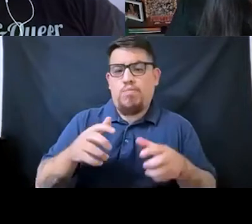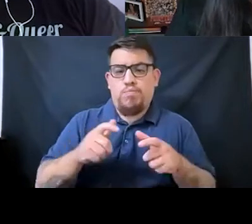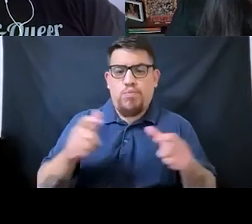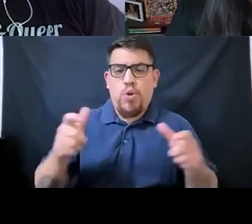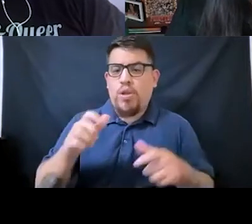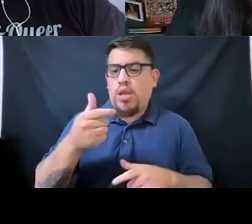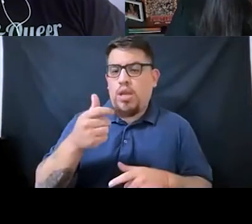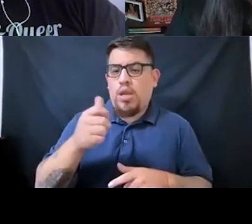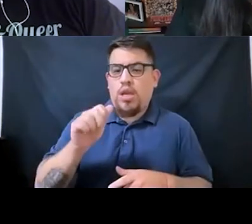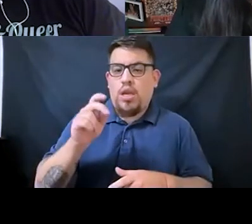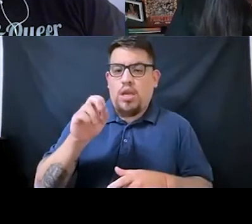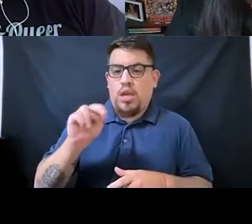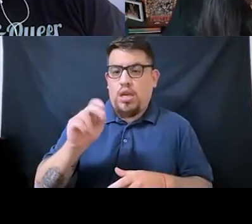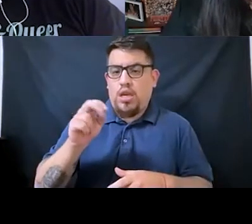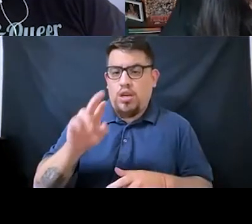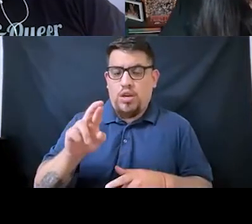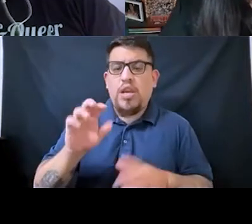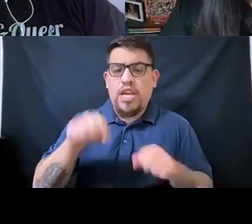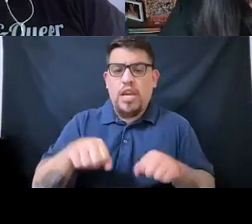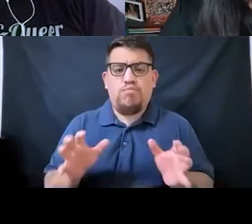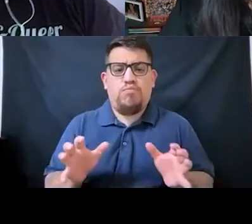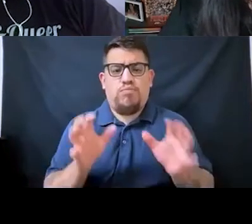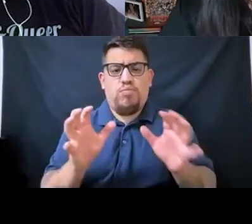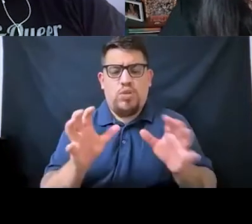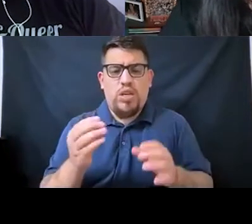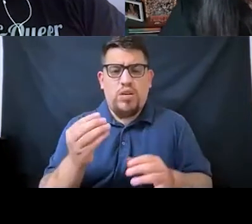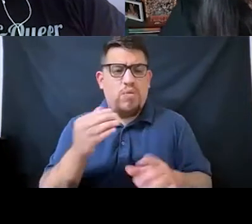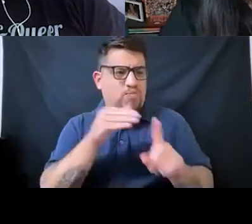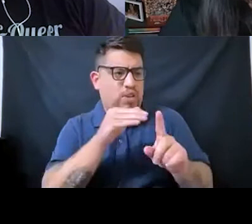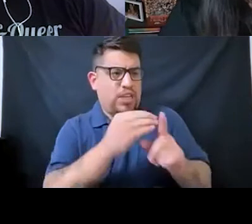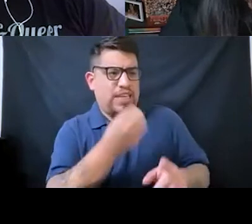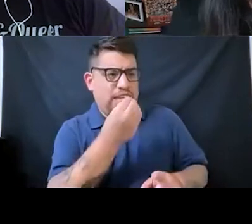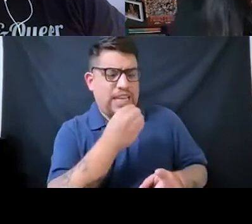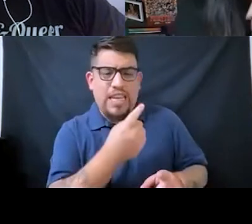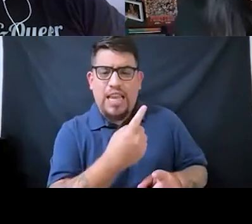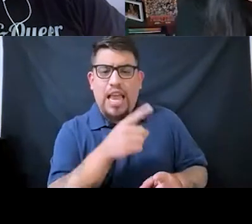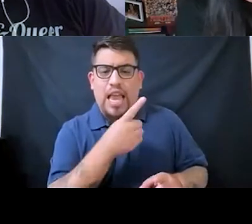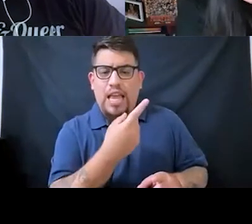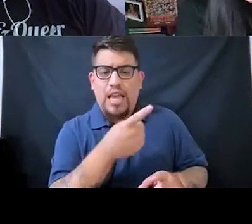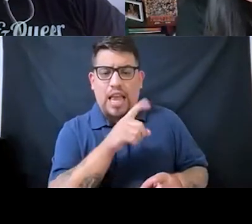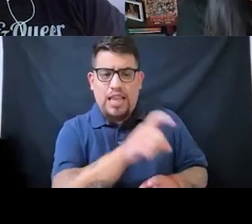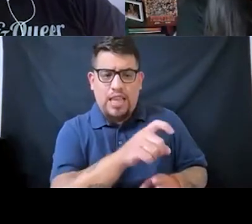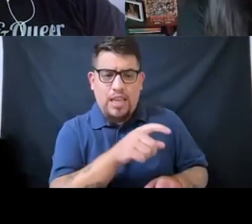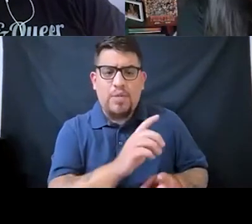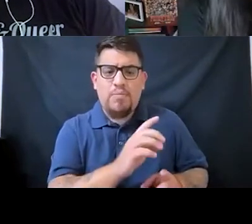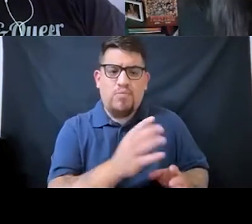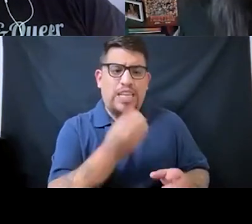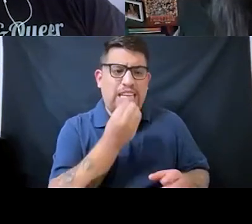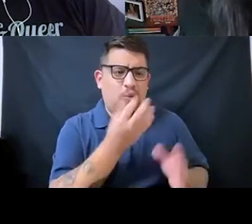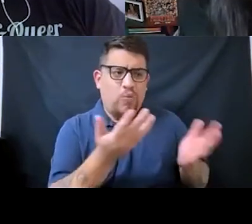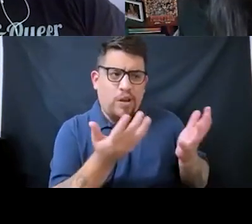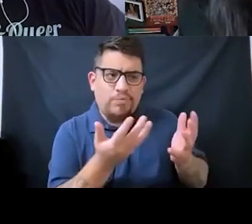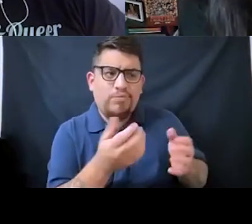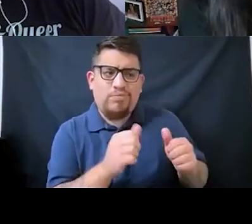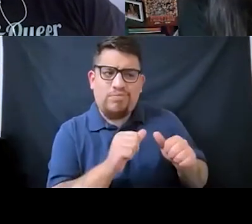may verbally encourage a gainer by reminding them to eat, asking for updates about what they have eaten, and pushing them to eat a little